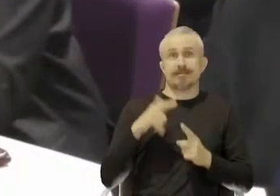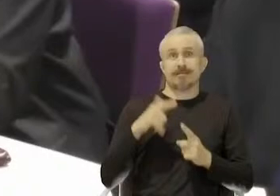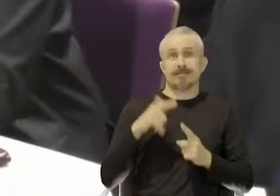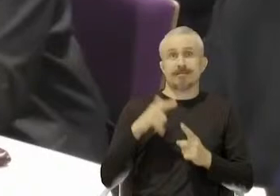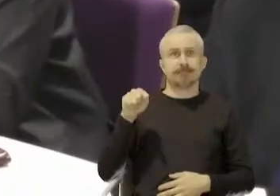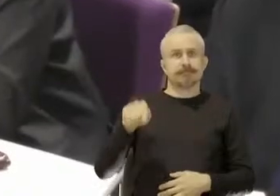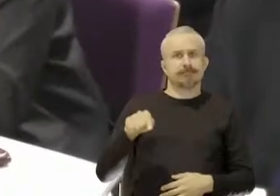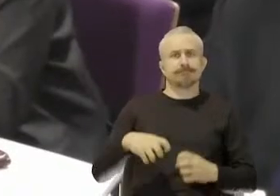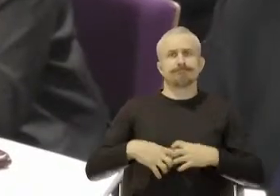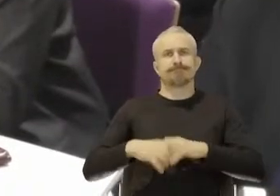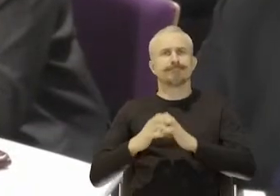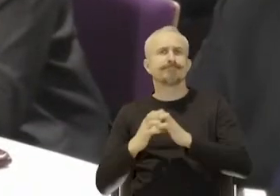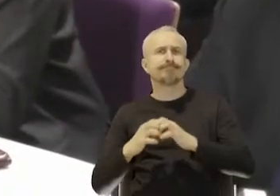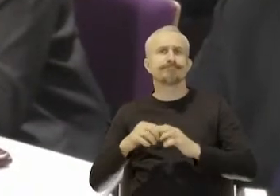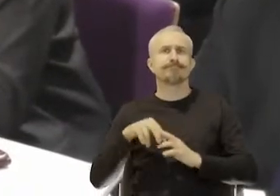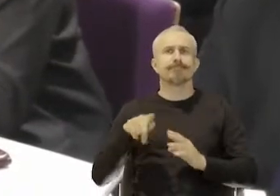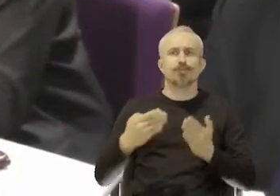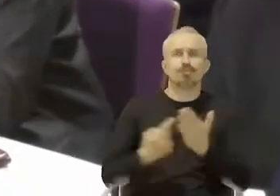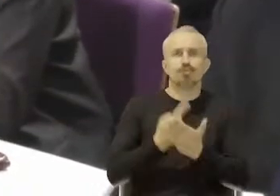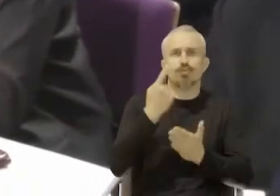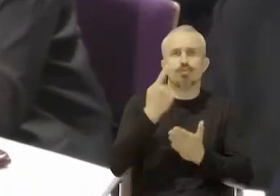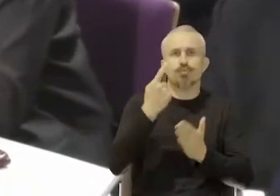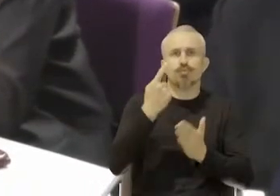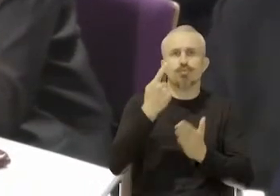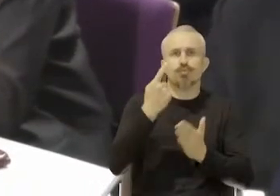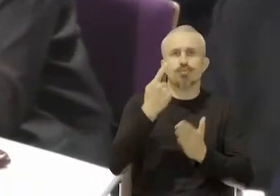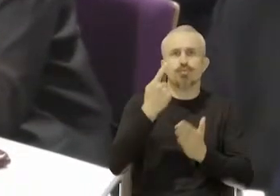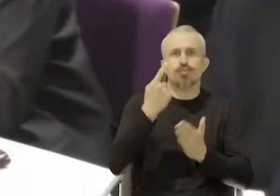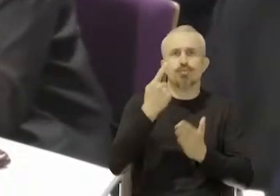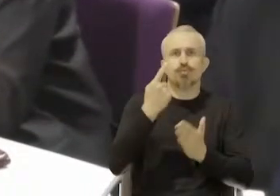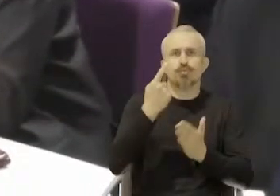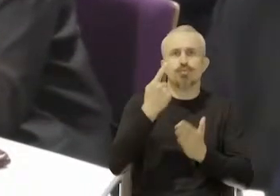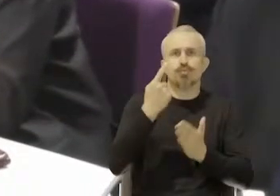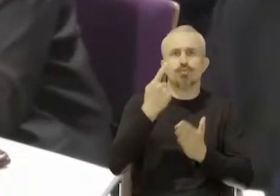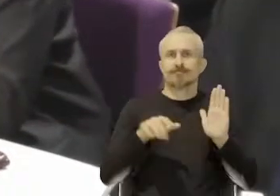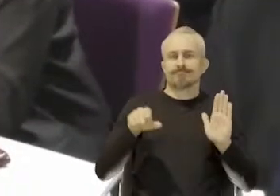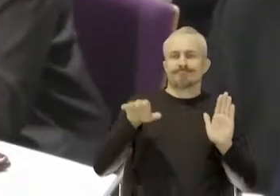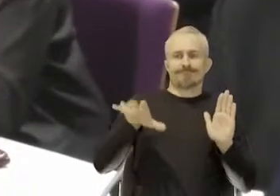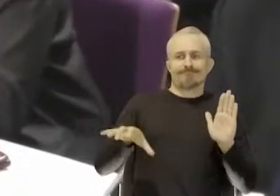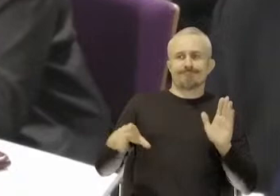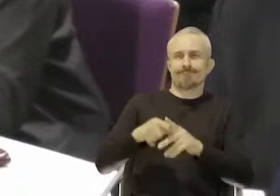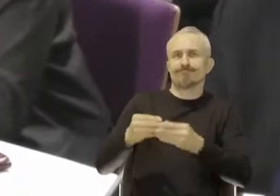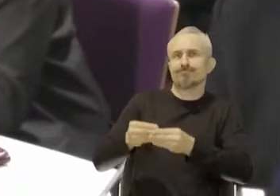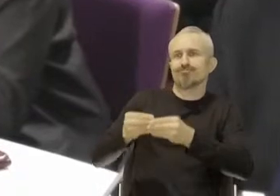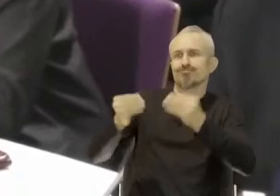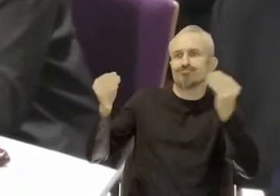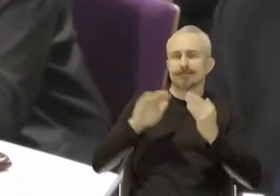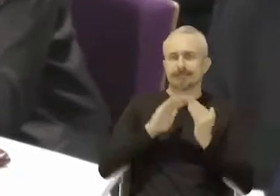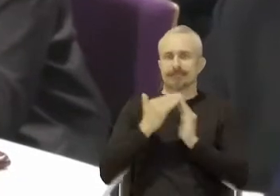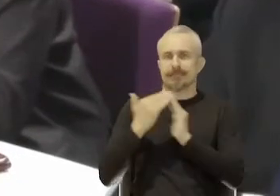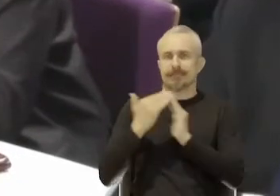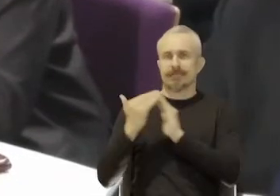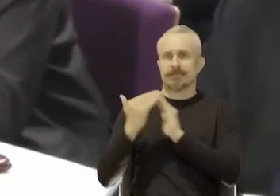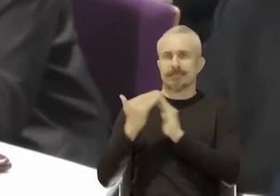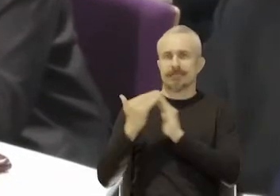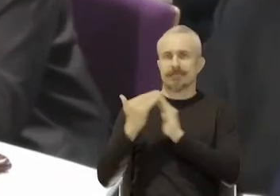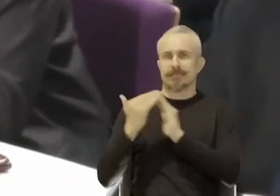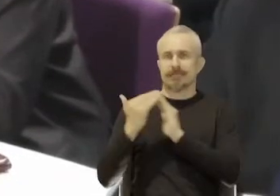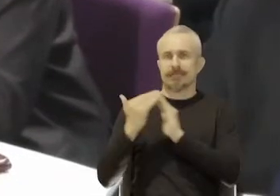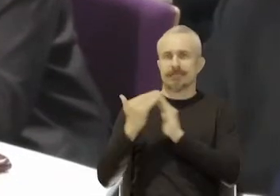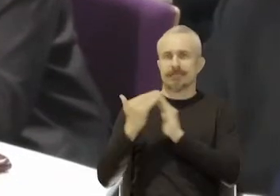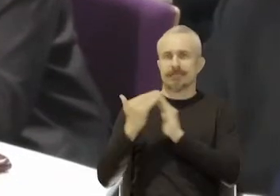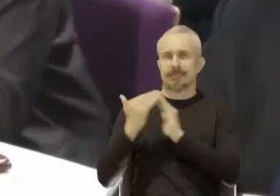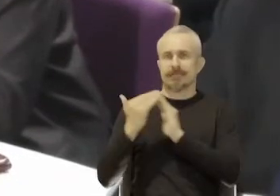the urbanization drive, where Malawi has gone further to identify 8 cities that have the potential